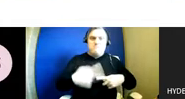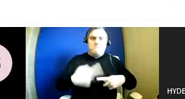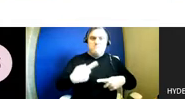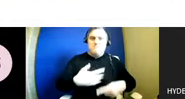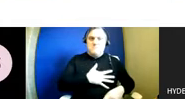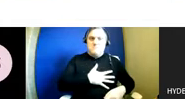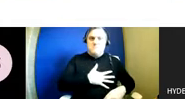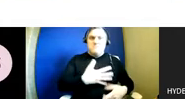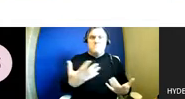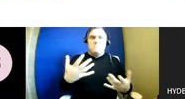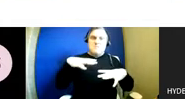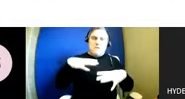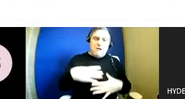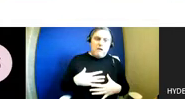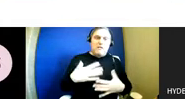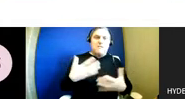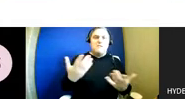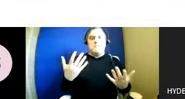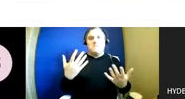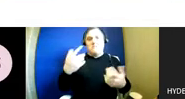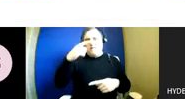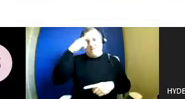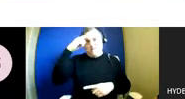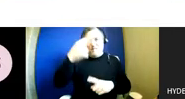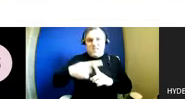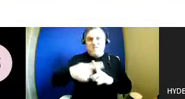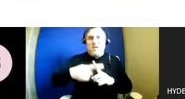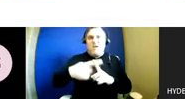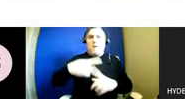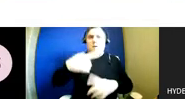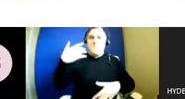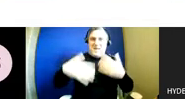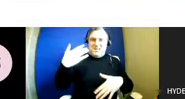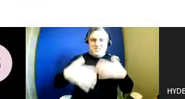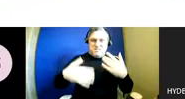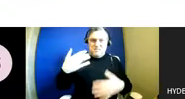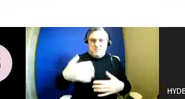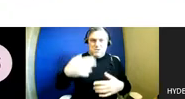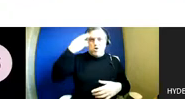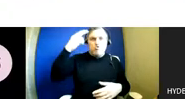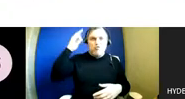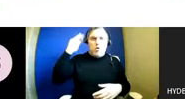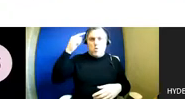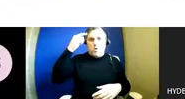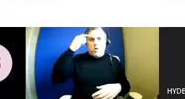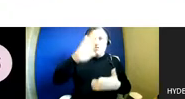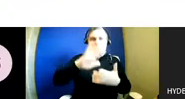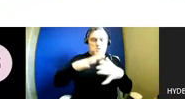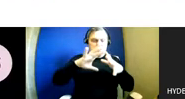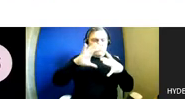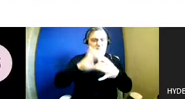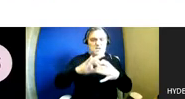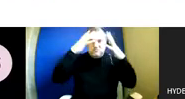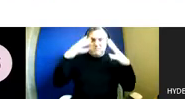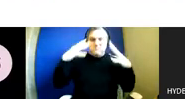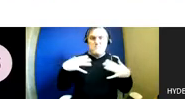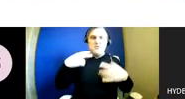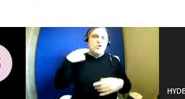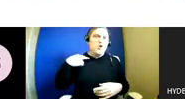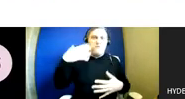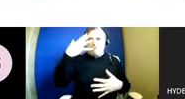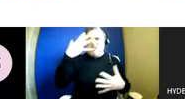symptoms, fatigue, tiredness, fever and pain, neurological, which is the nervous system, so